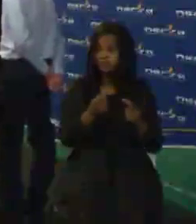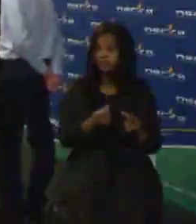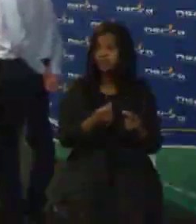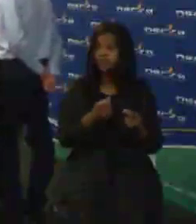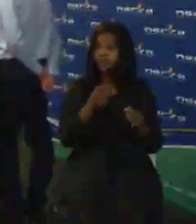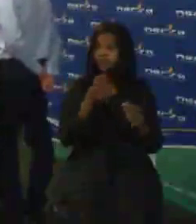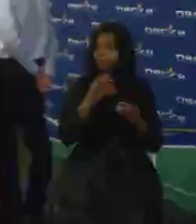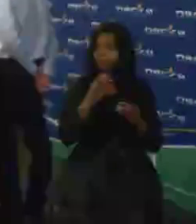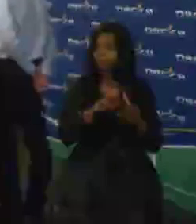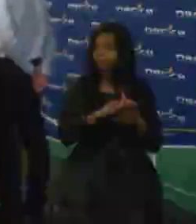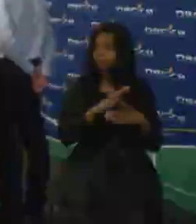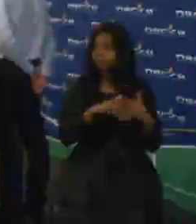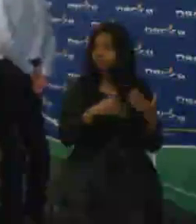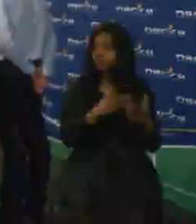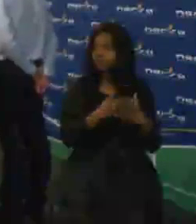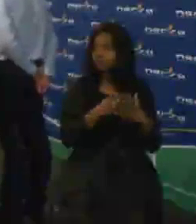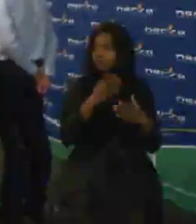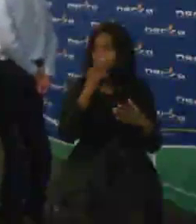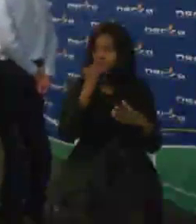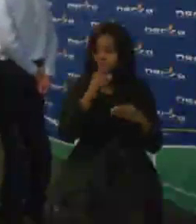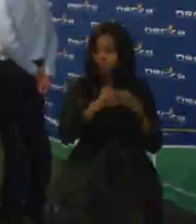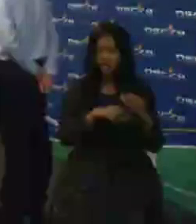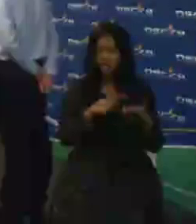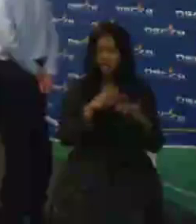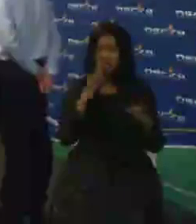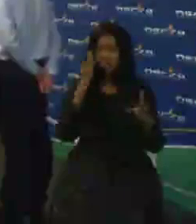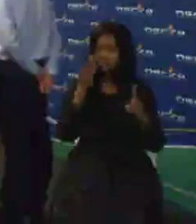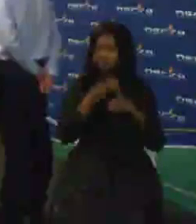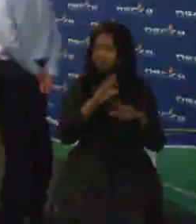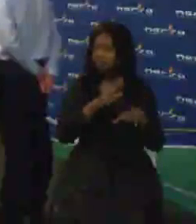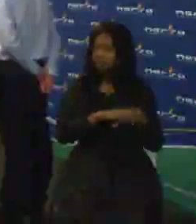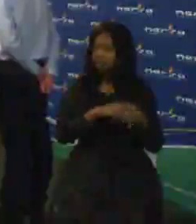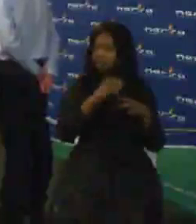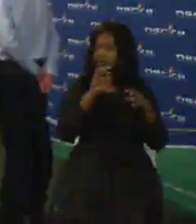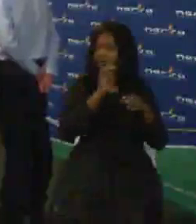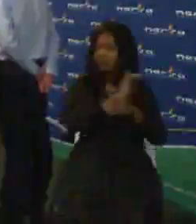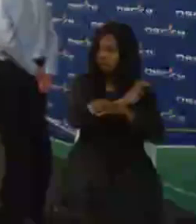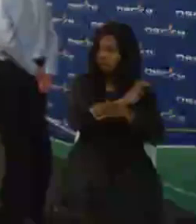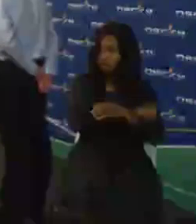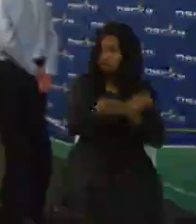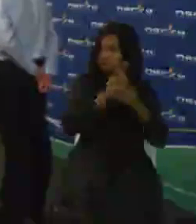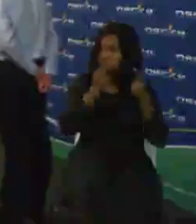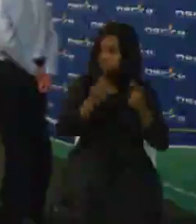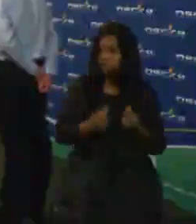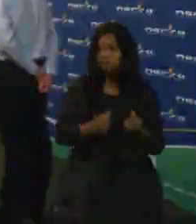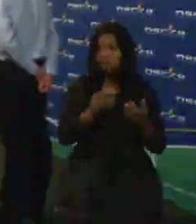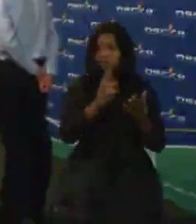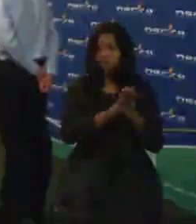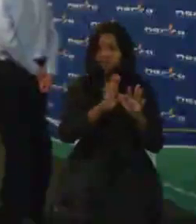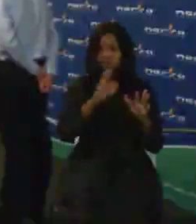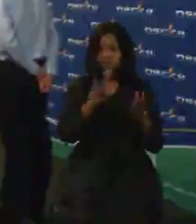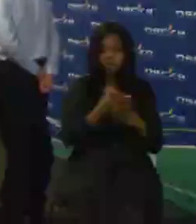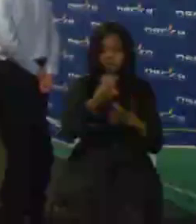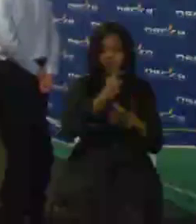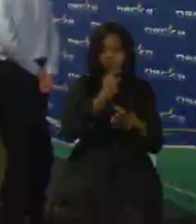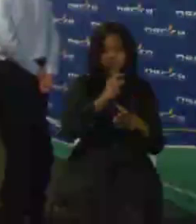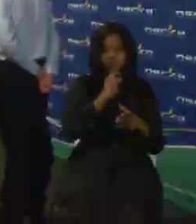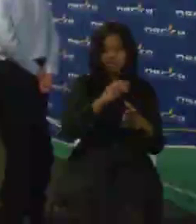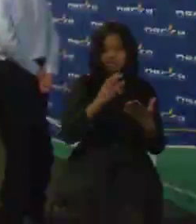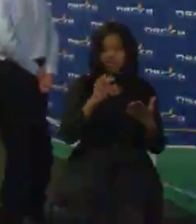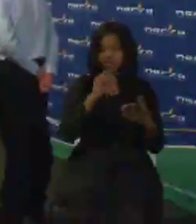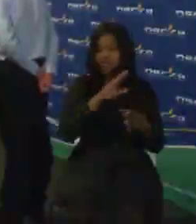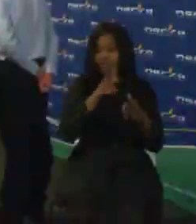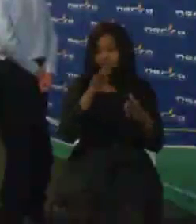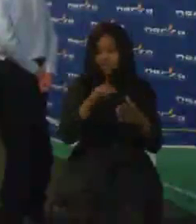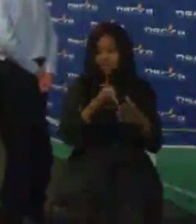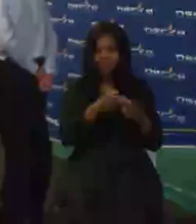that you talk about, mainly on the energy side, energy pricing and consumption side, if they're not